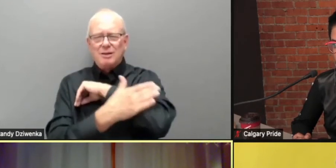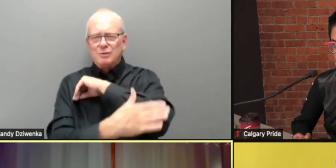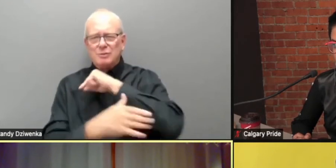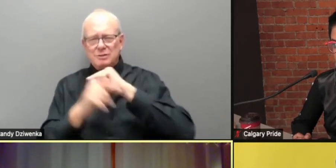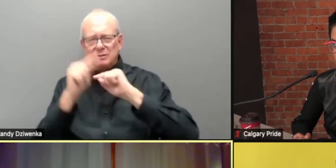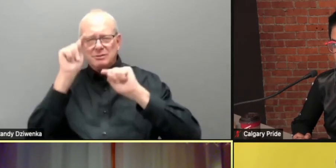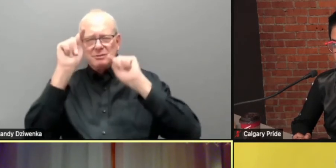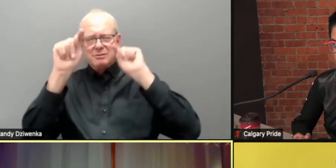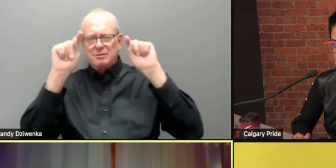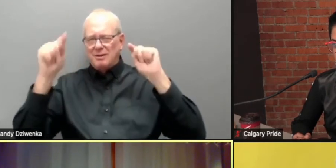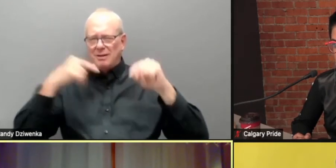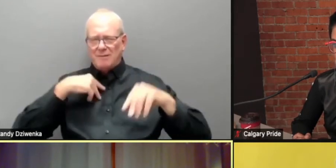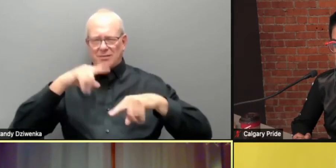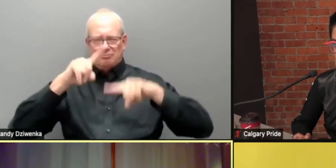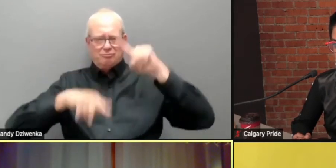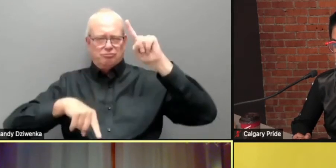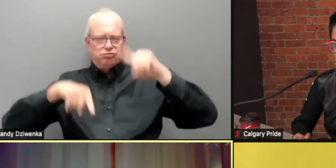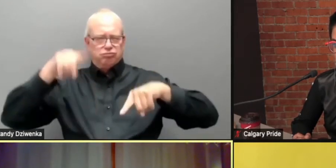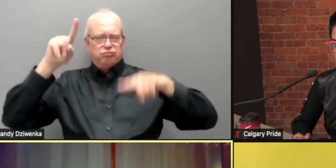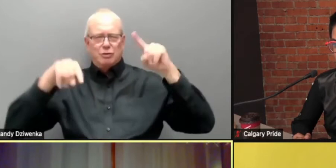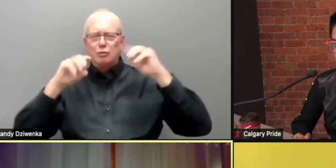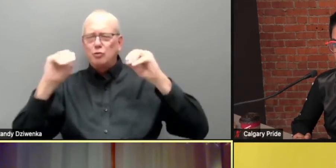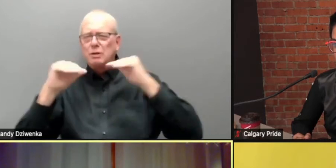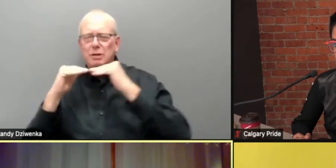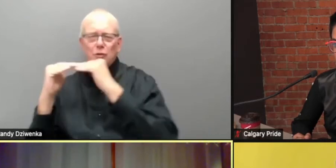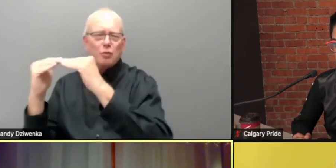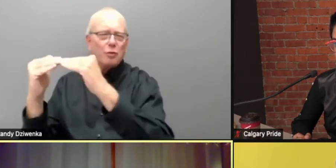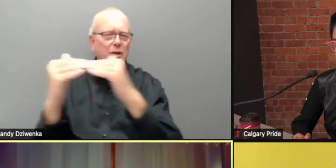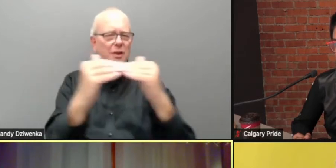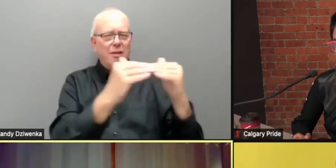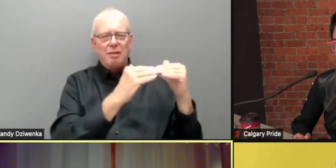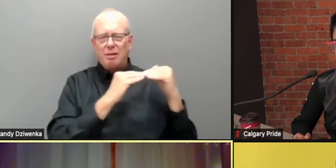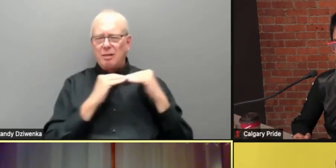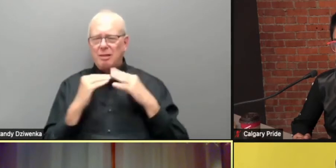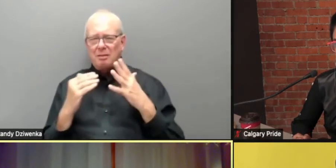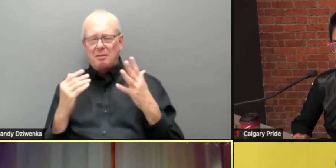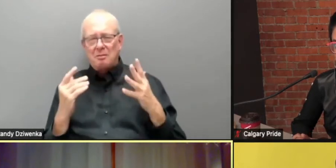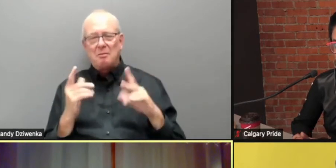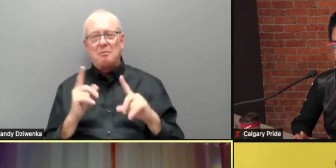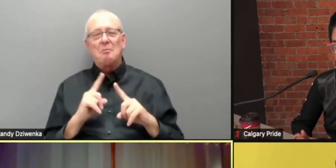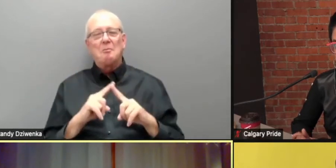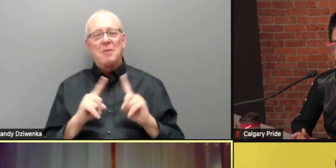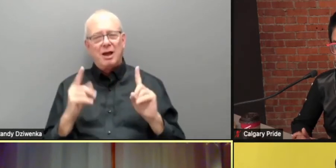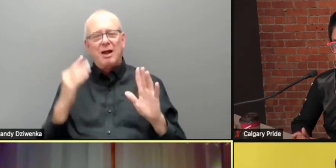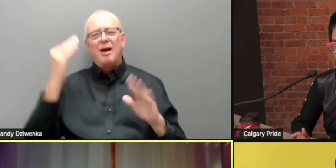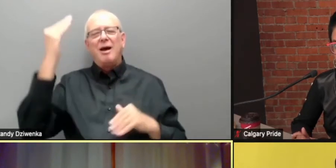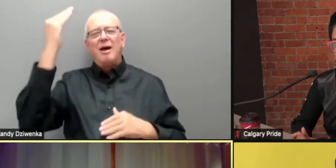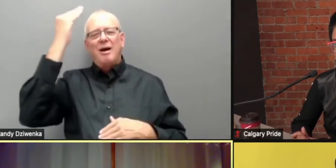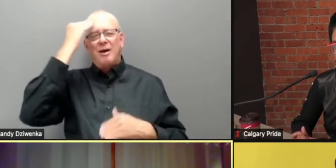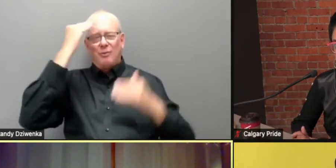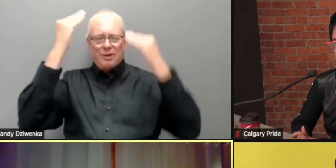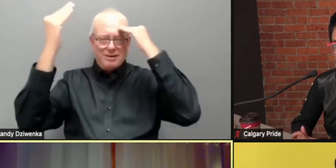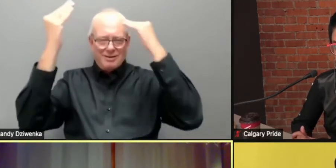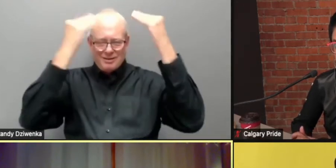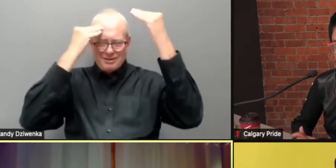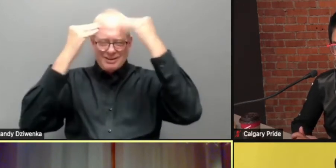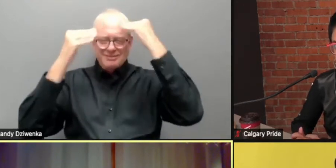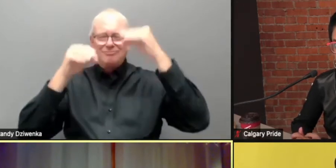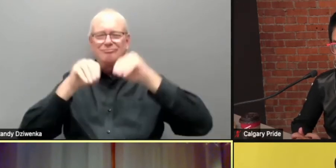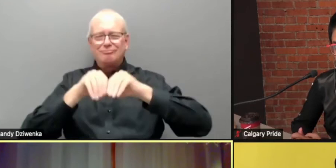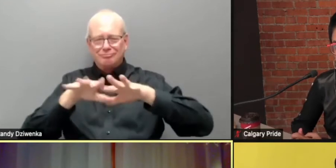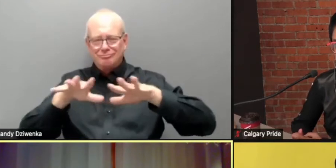example. That awareness is coming out in Bollywood, in every part of India. Thanks to people like